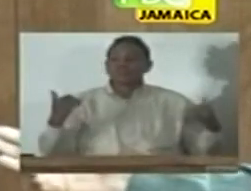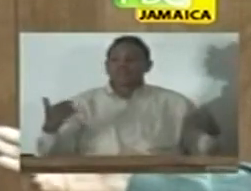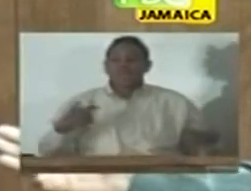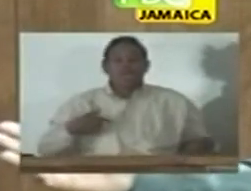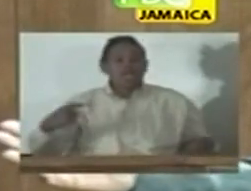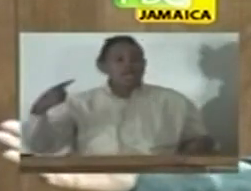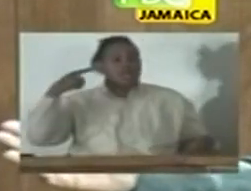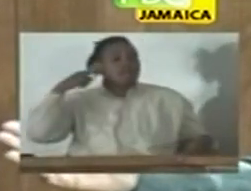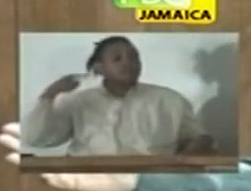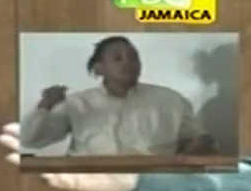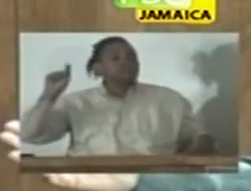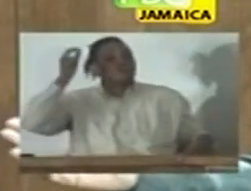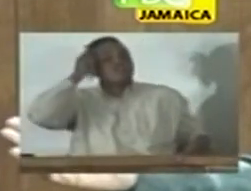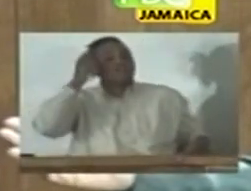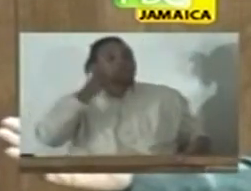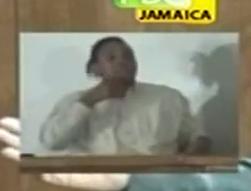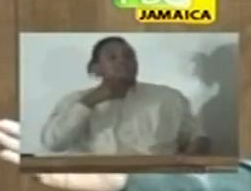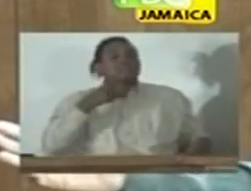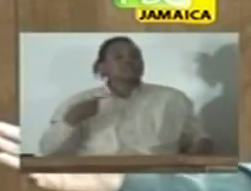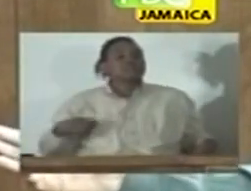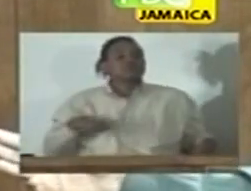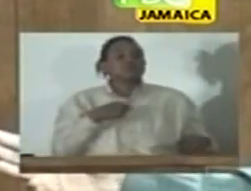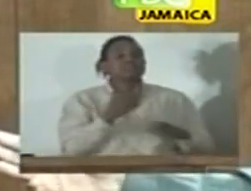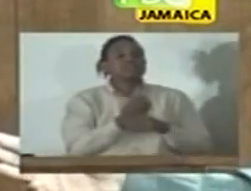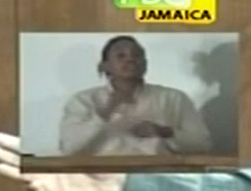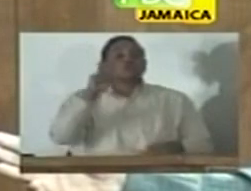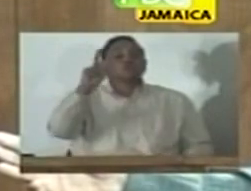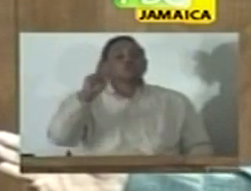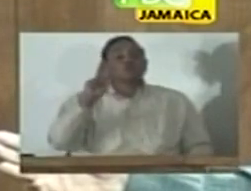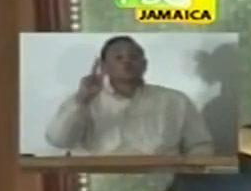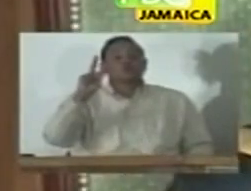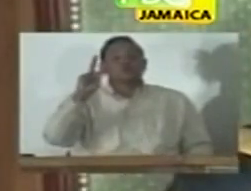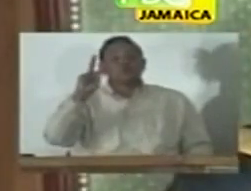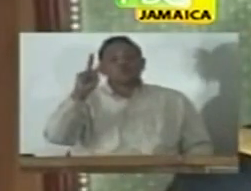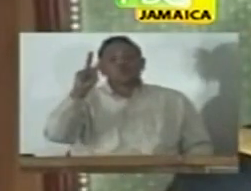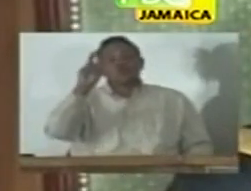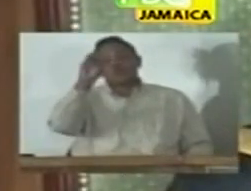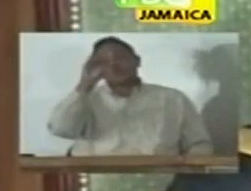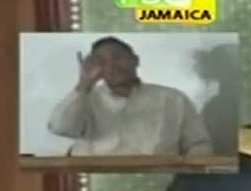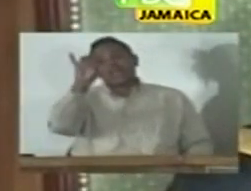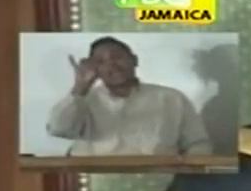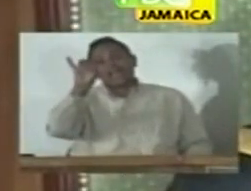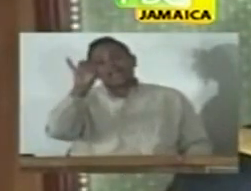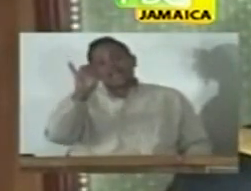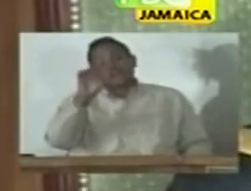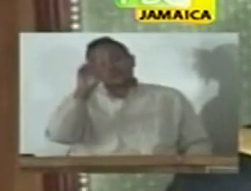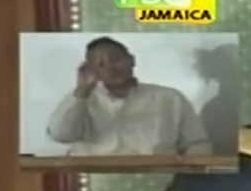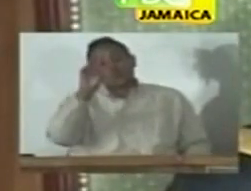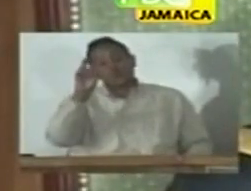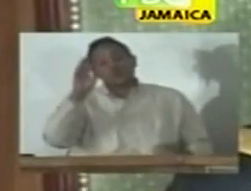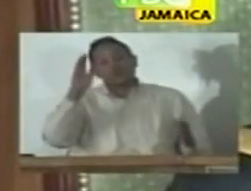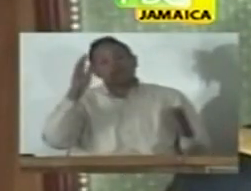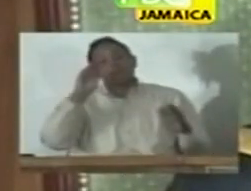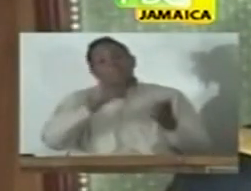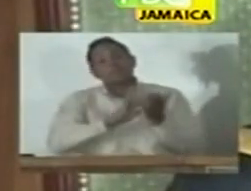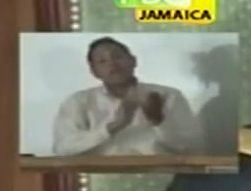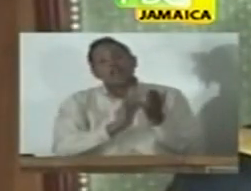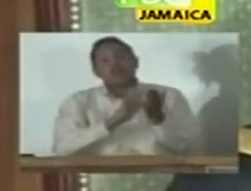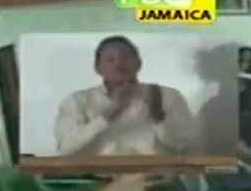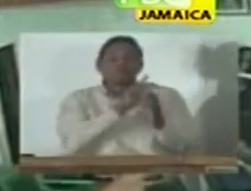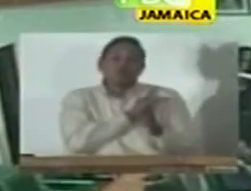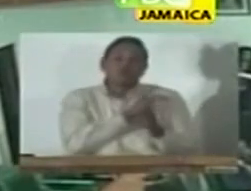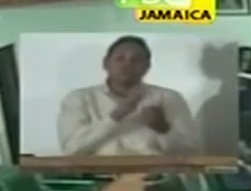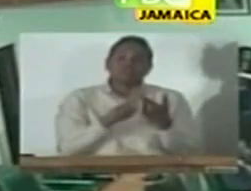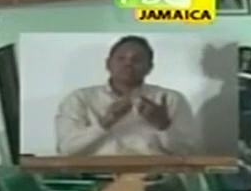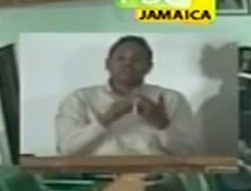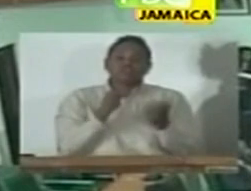say, we're getting 200 plus medical personnel, nurses and doctors